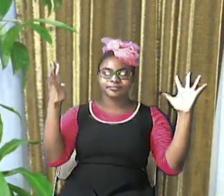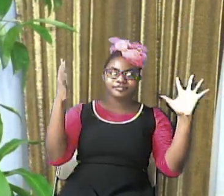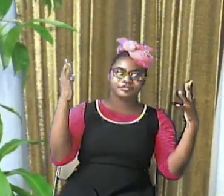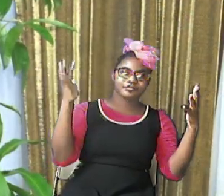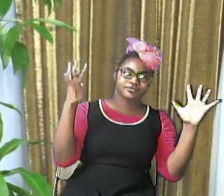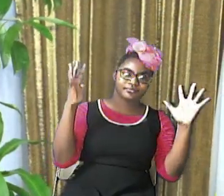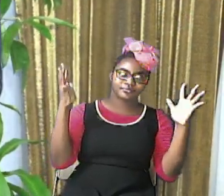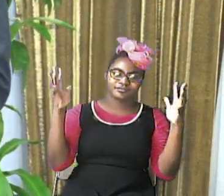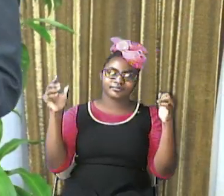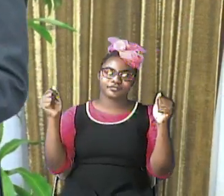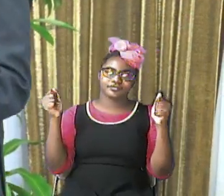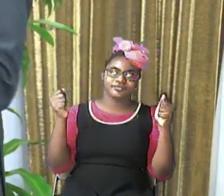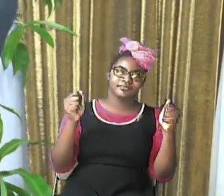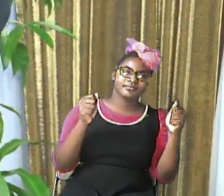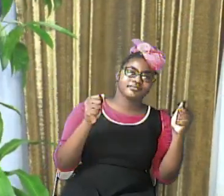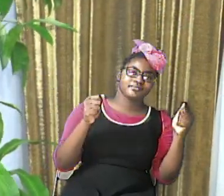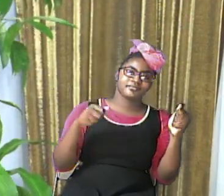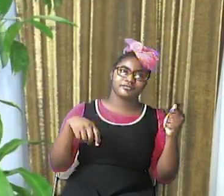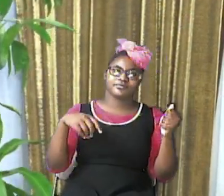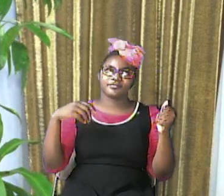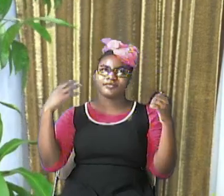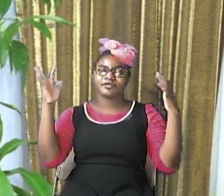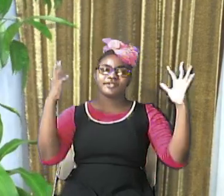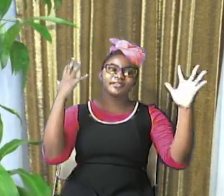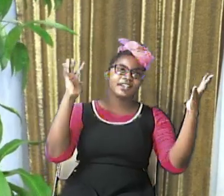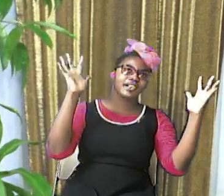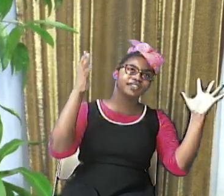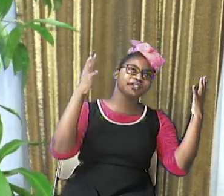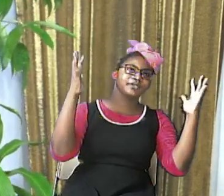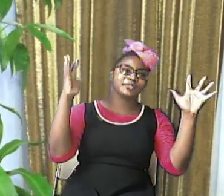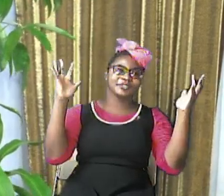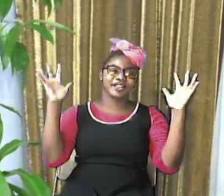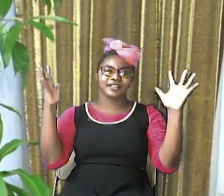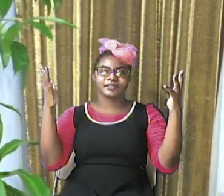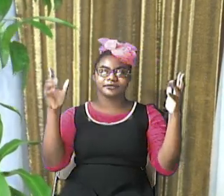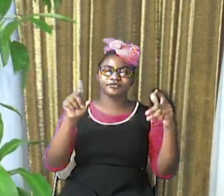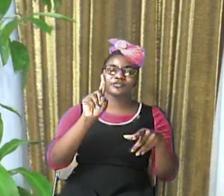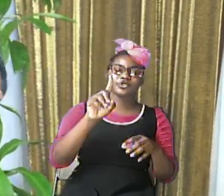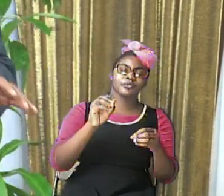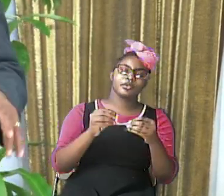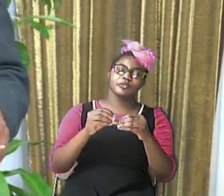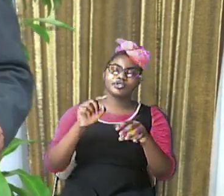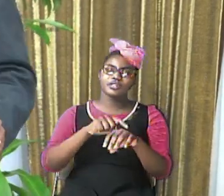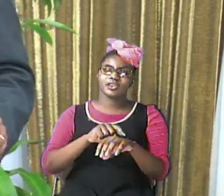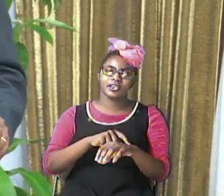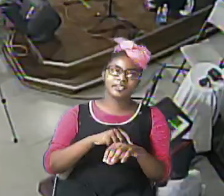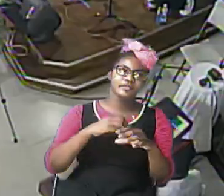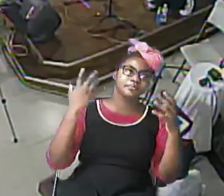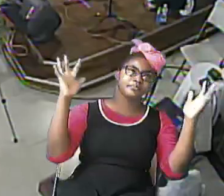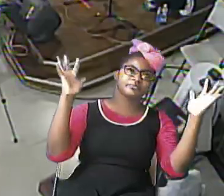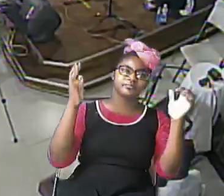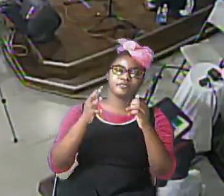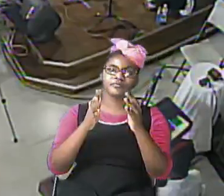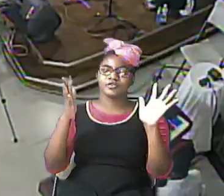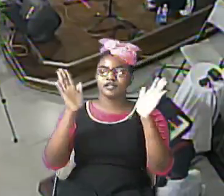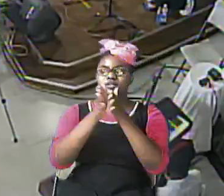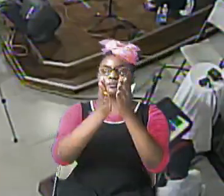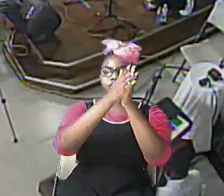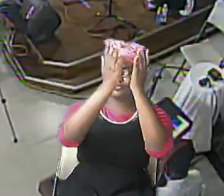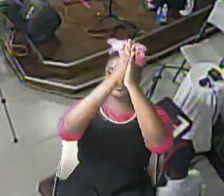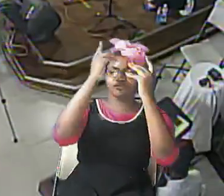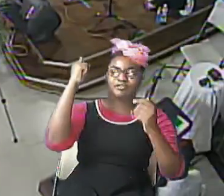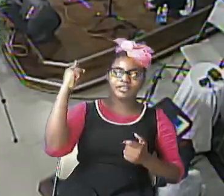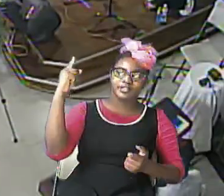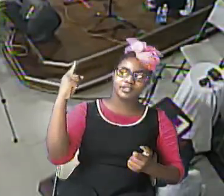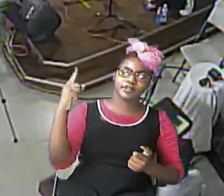Lord has been good to you, put your hands together one more time. One more time. That's right. Praise him. Praise him. Praise him. Praise